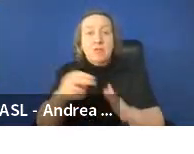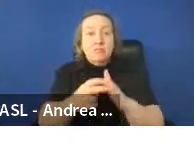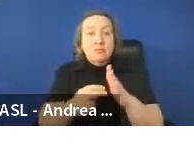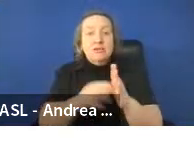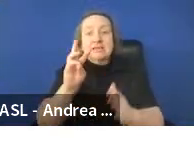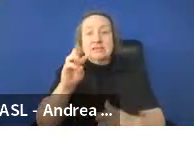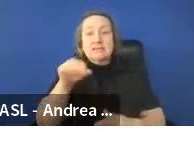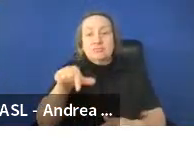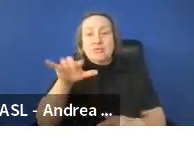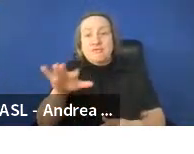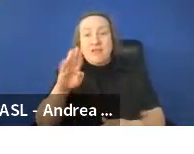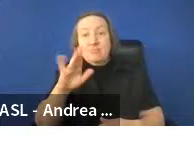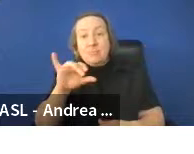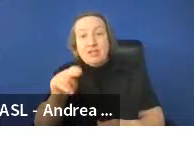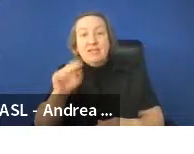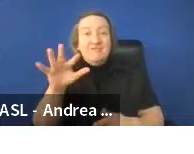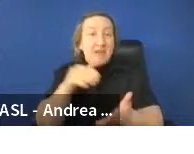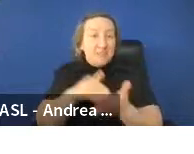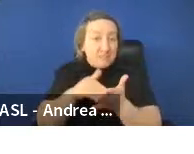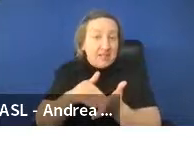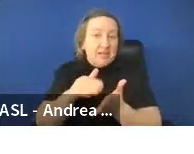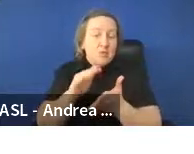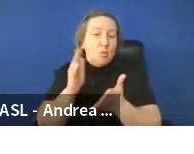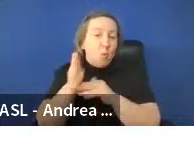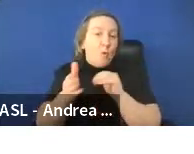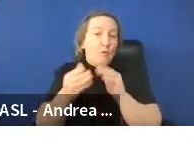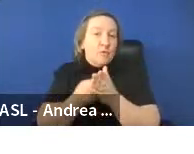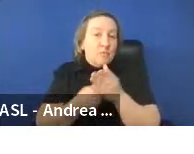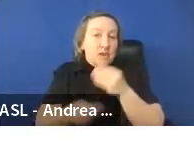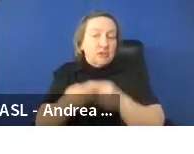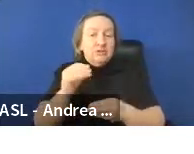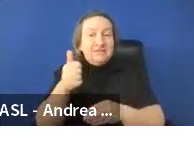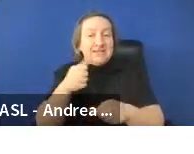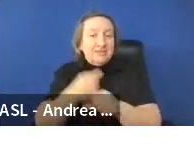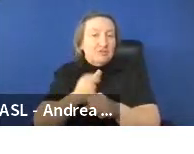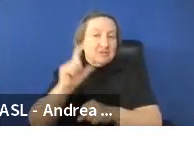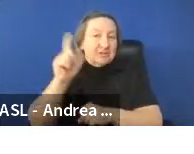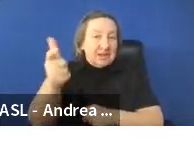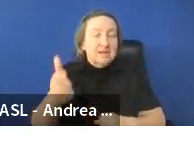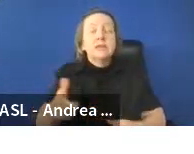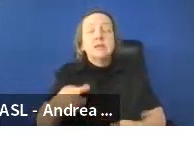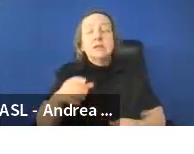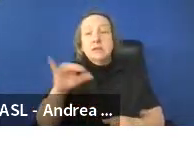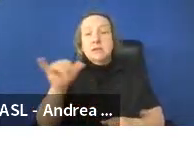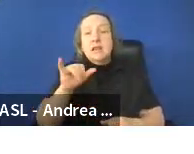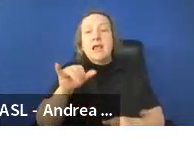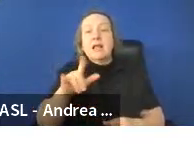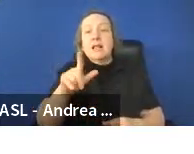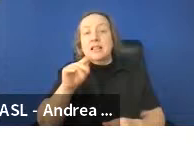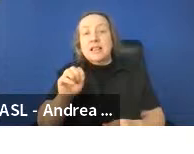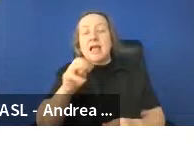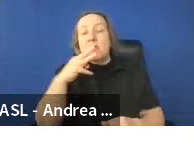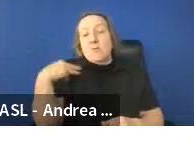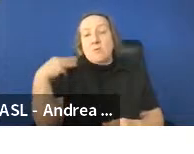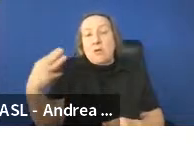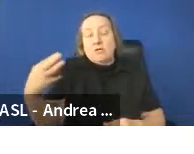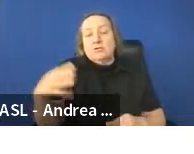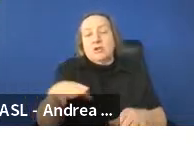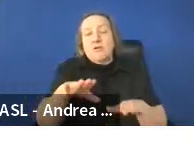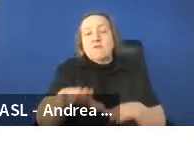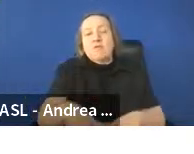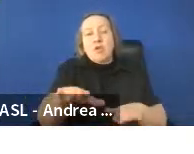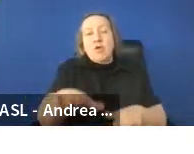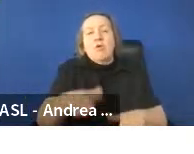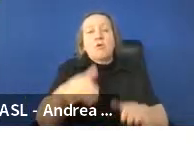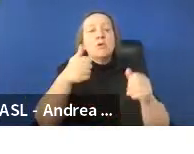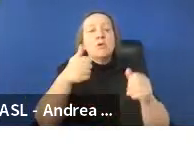billion, $5 billion over budget, and 10 years late. Like the Lake Washington floating bridges, buoyancy gives an immersed tunnel